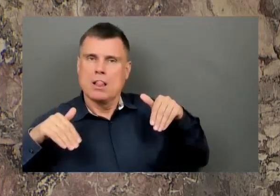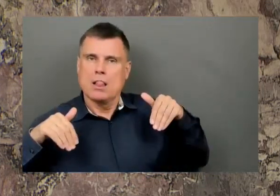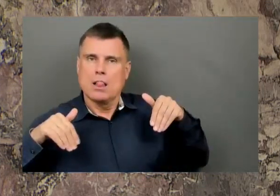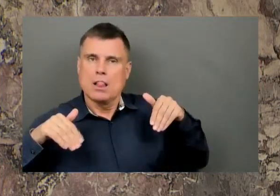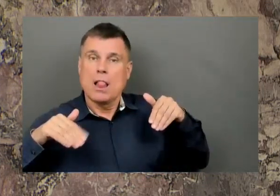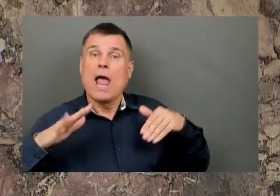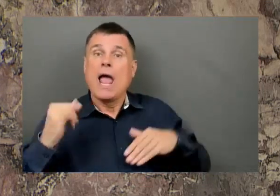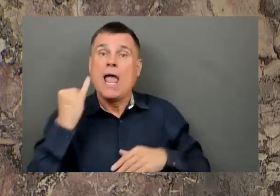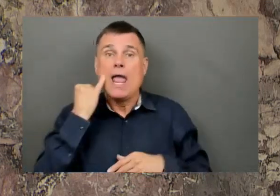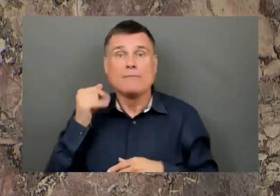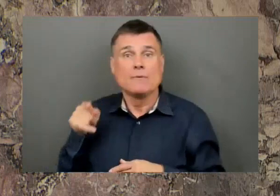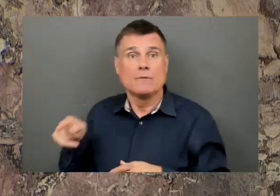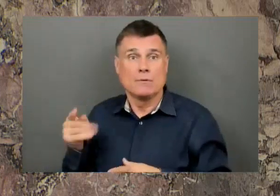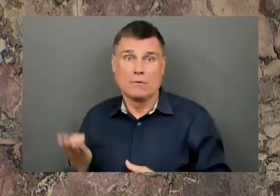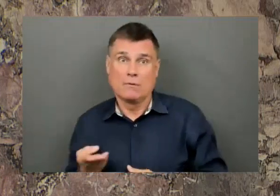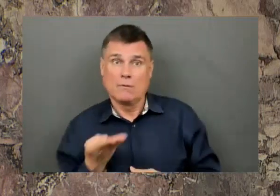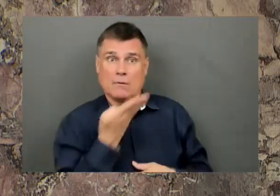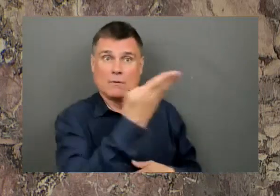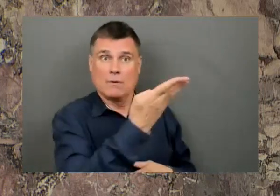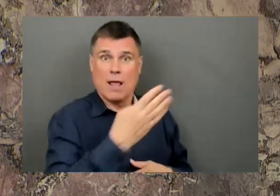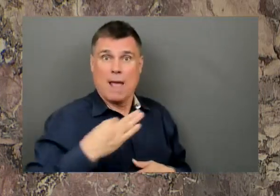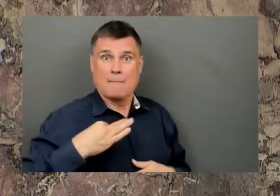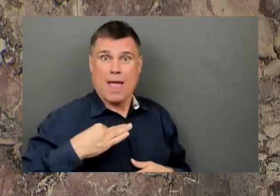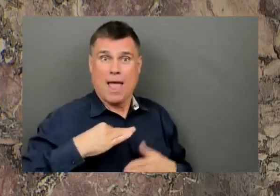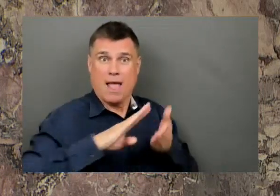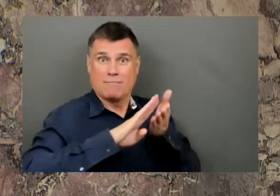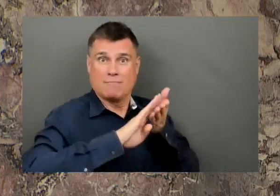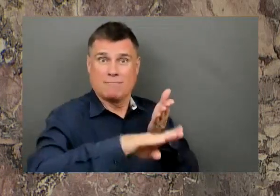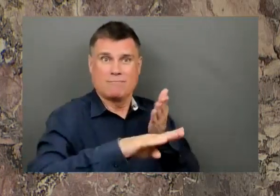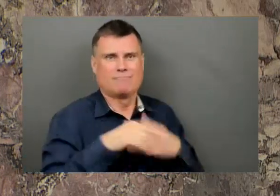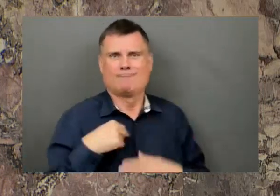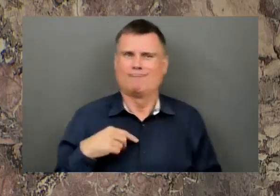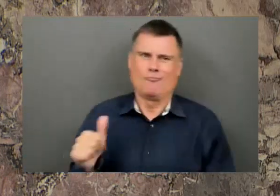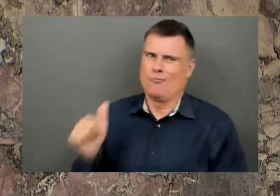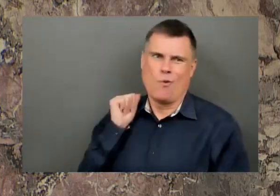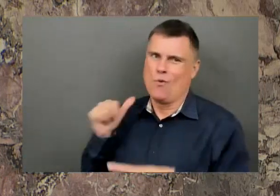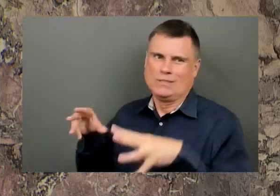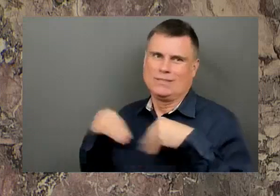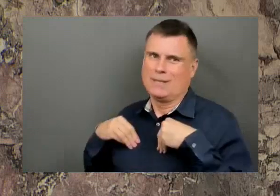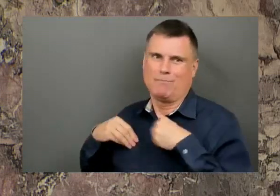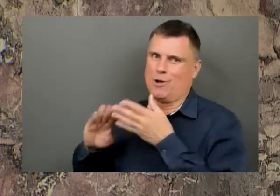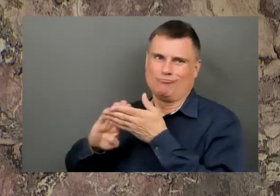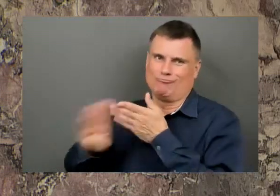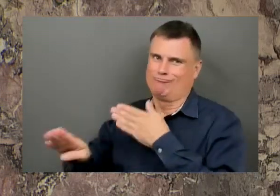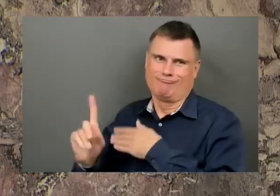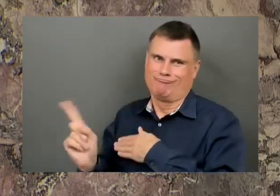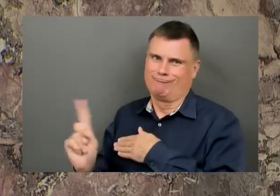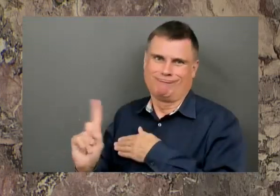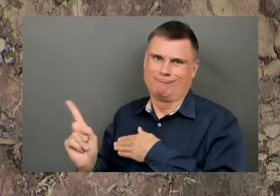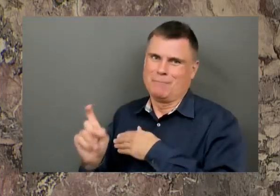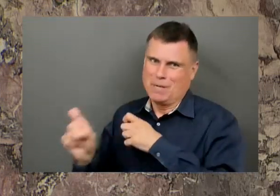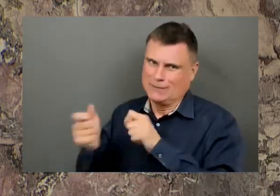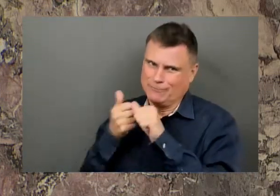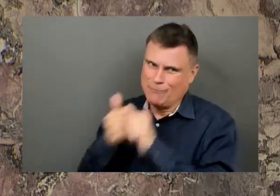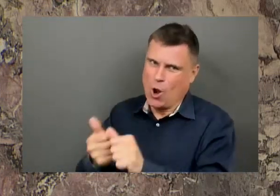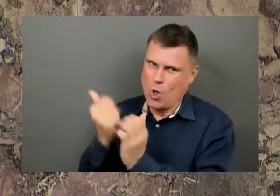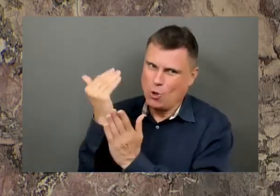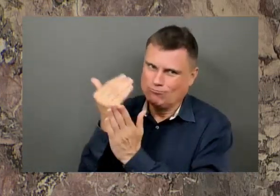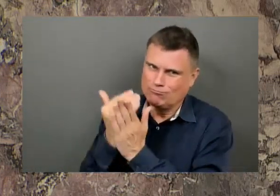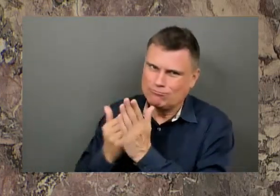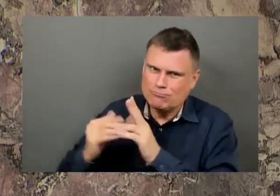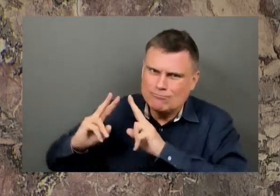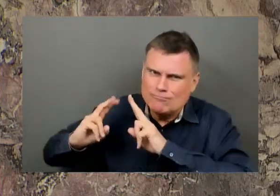making. During that process, it will be transparent that they have made the application.